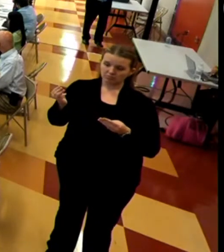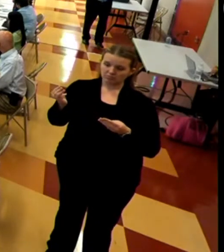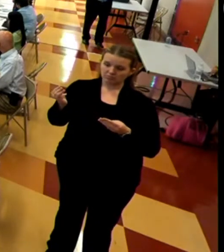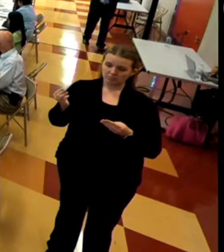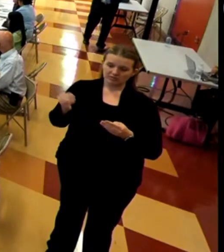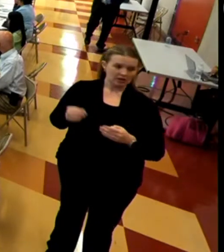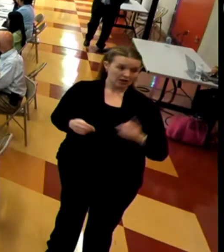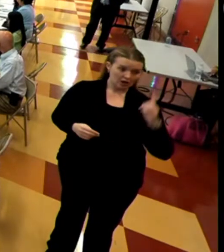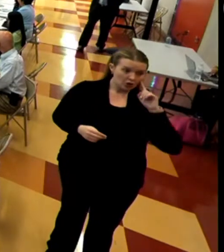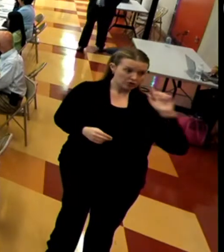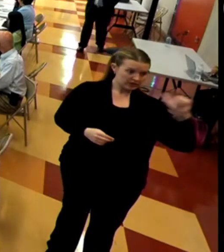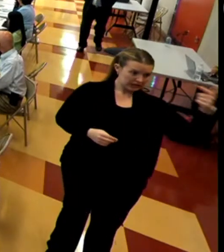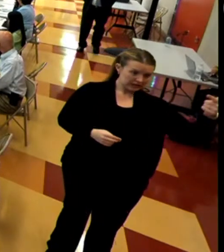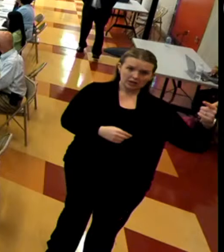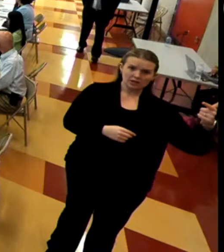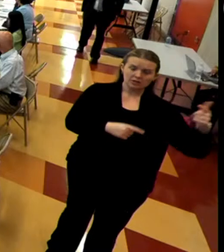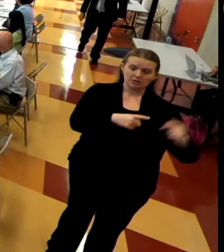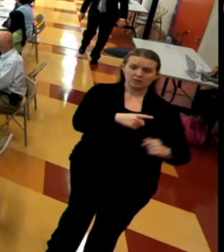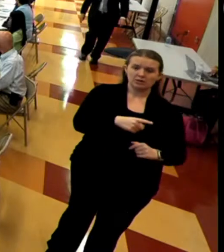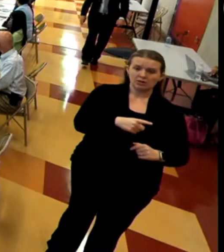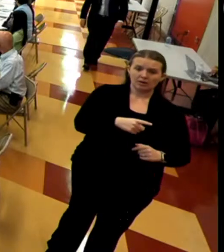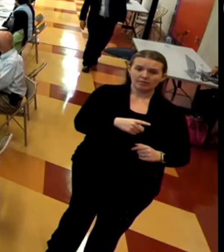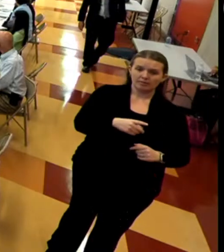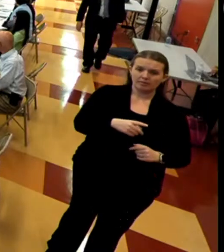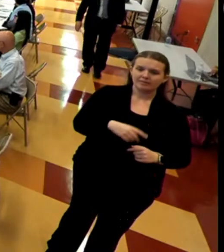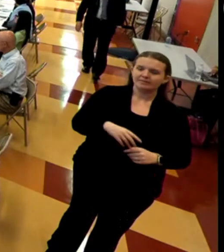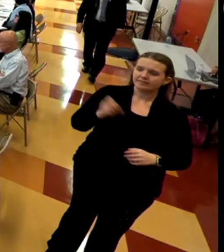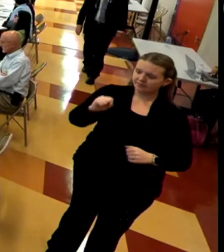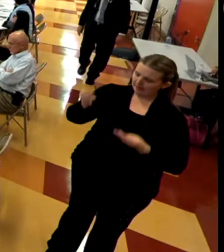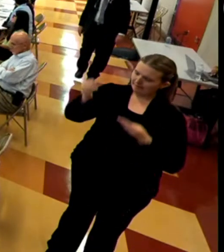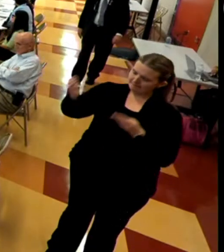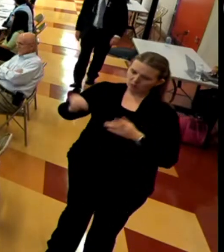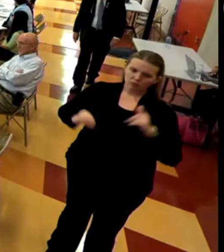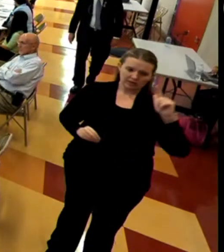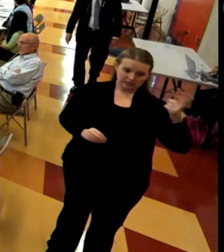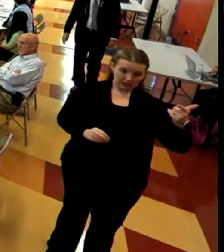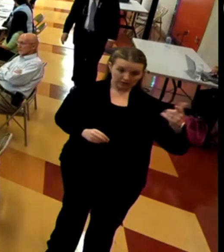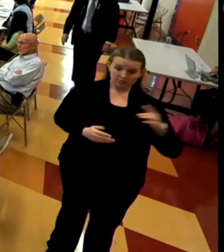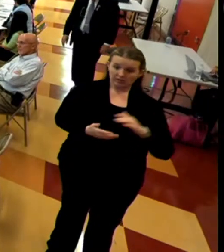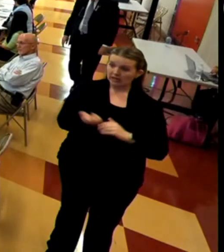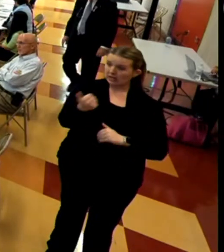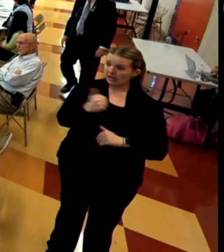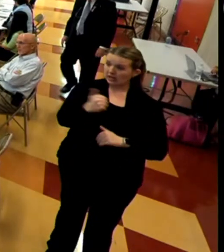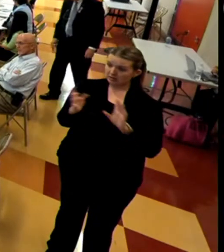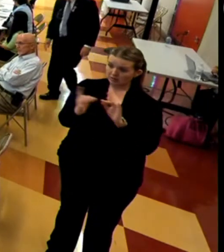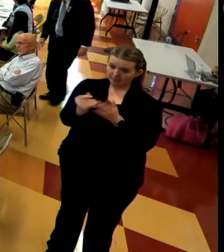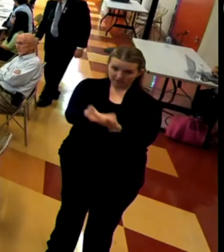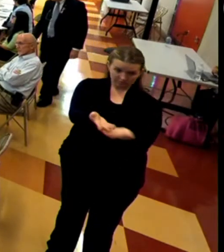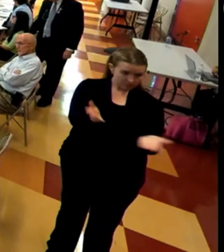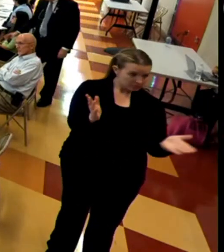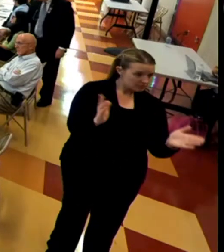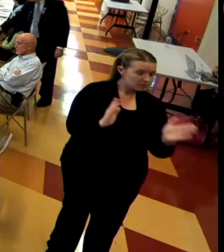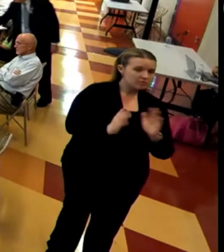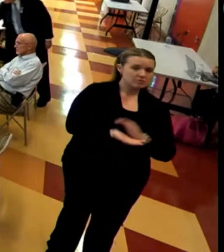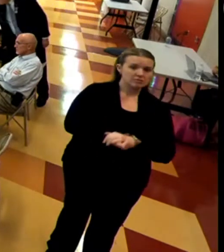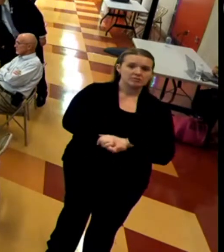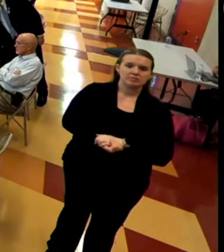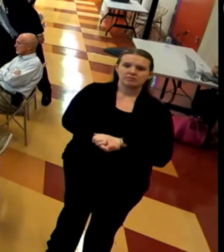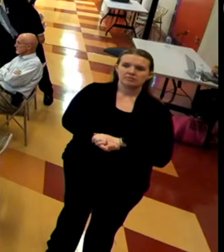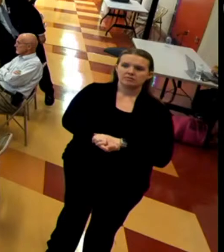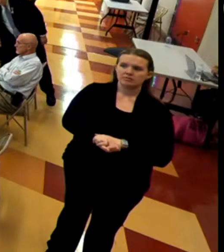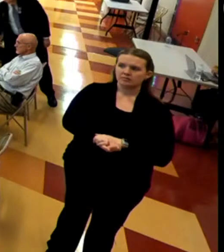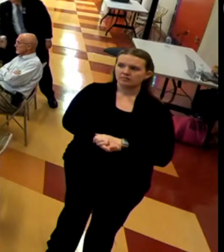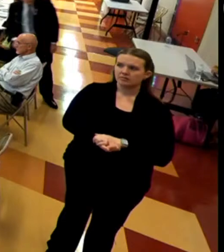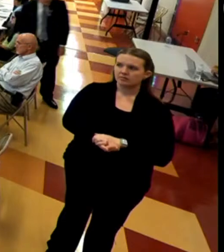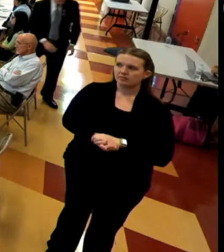There was a second by the Yeah, we have a motion and a second. Do we have any Yes. comments? the second was,